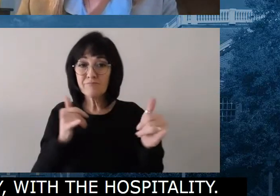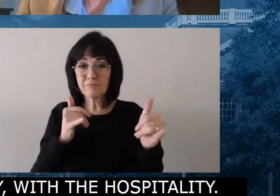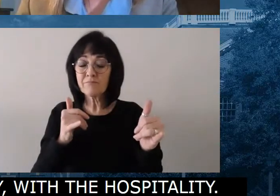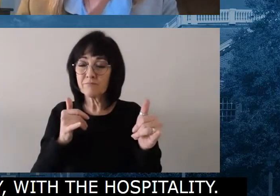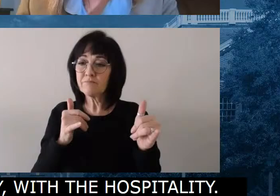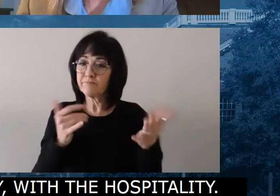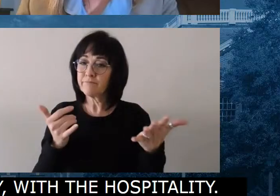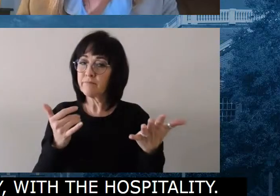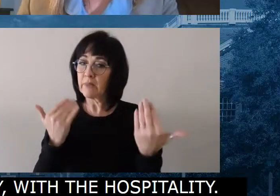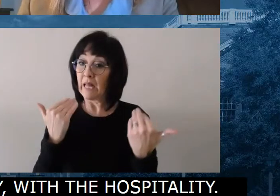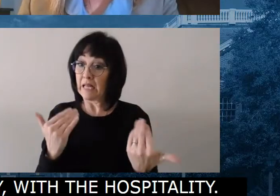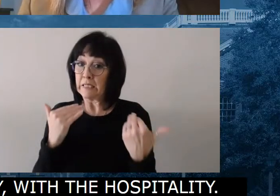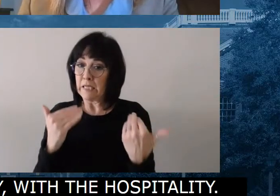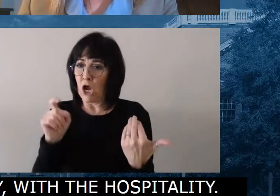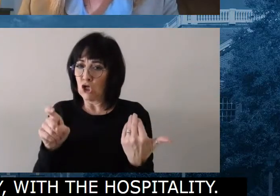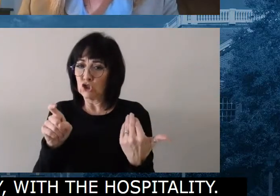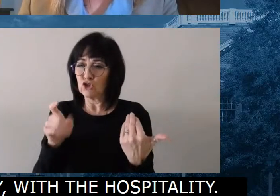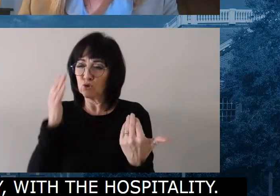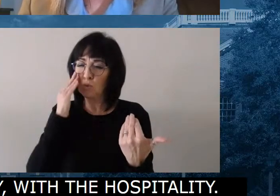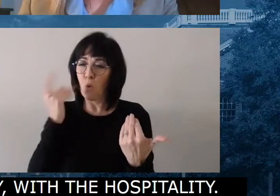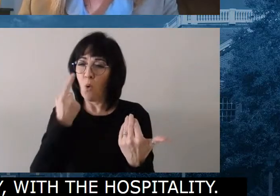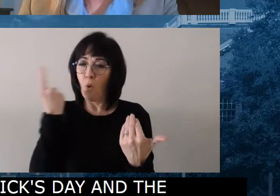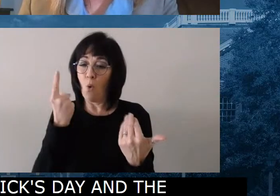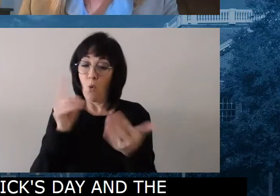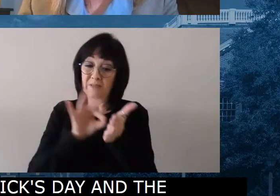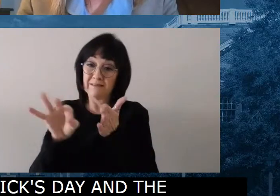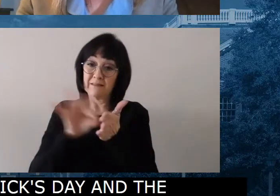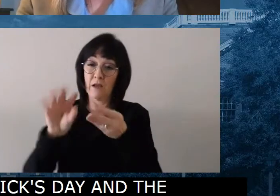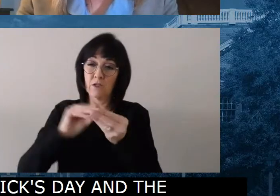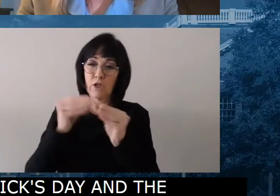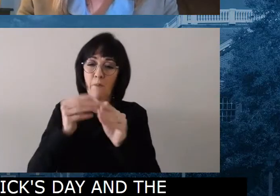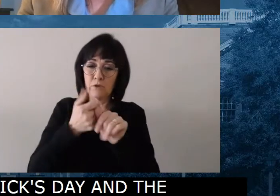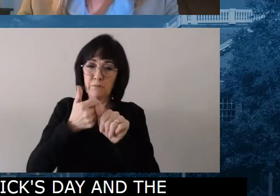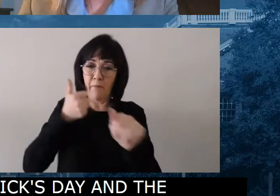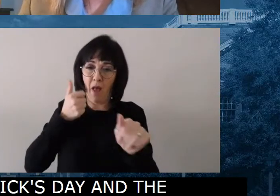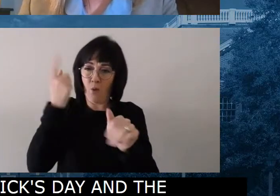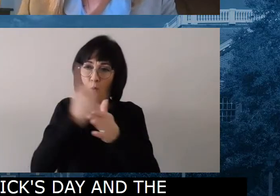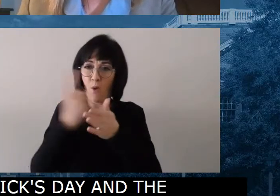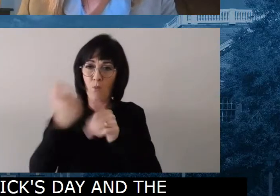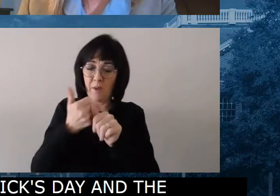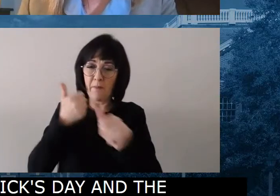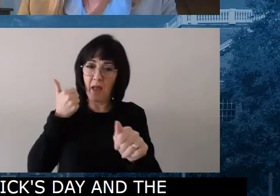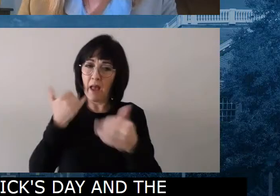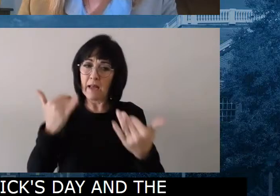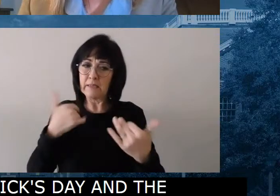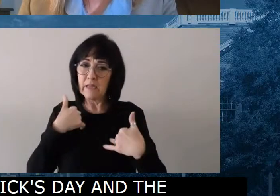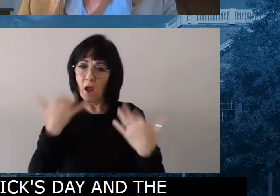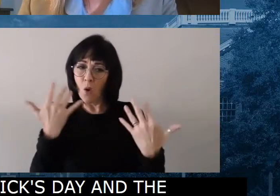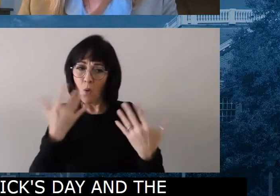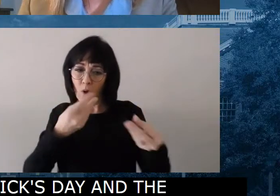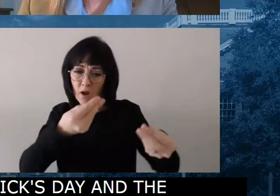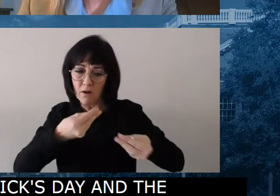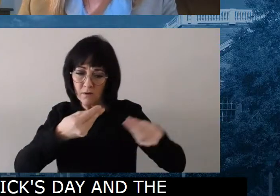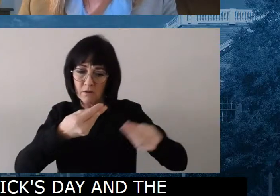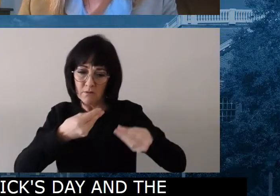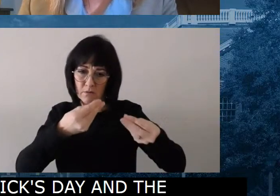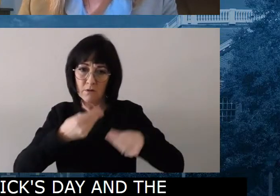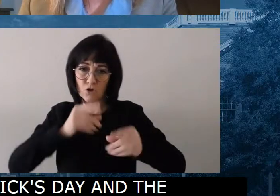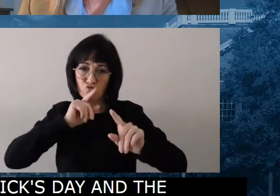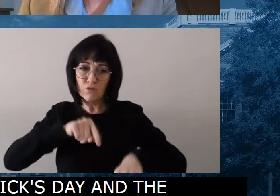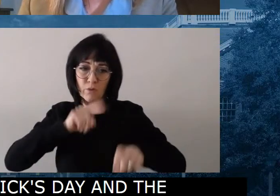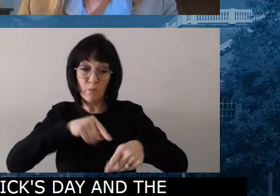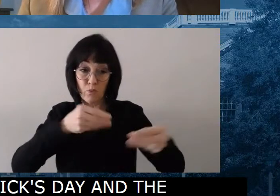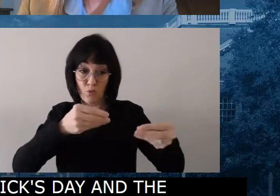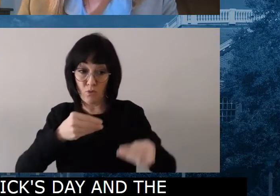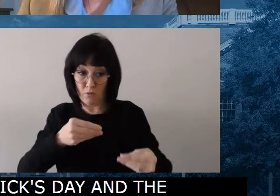now. We're over a week out. So we're just a little cautious there. I expect to